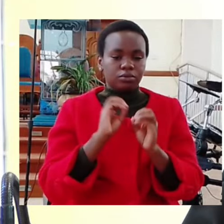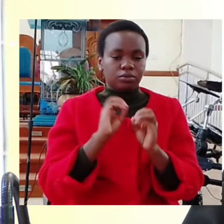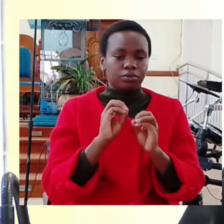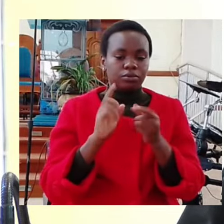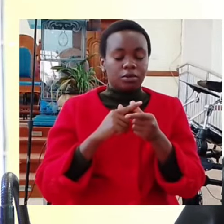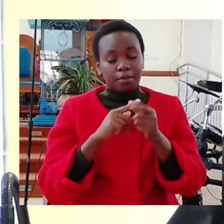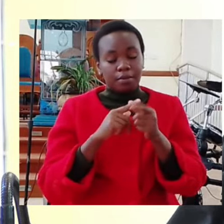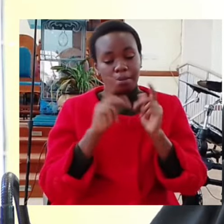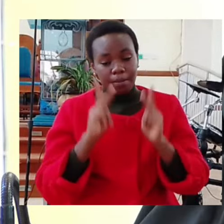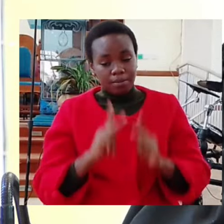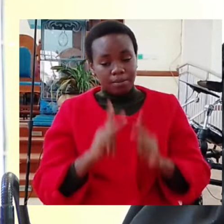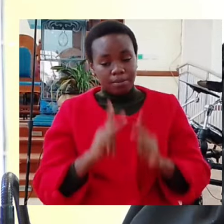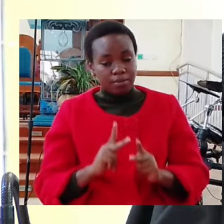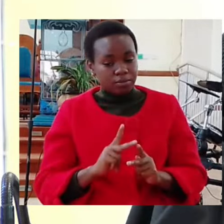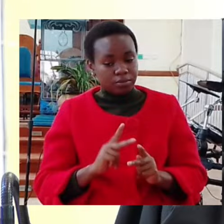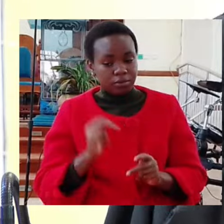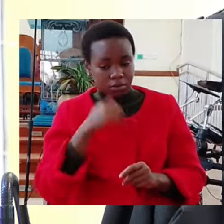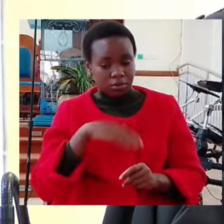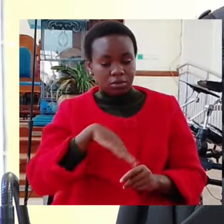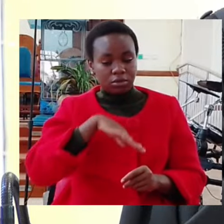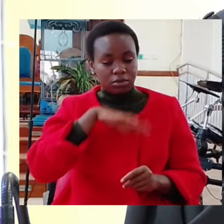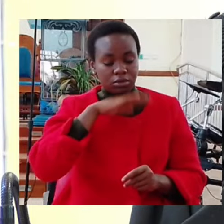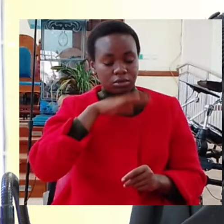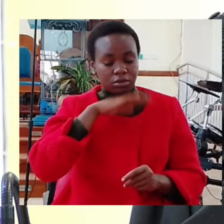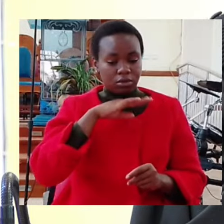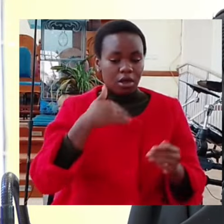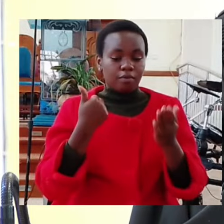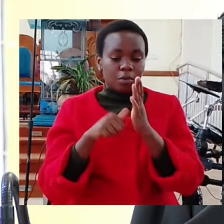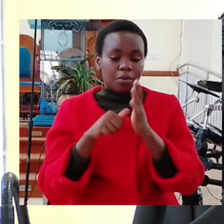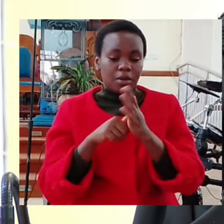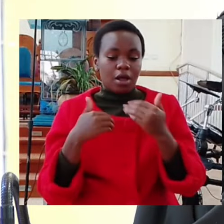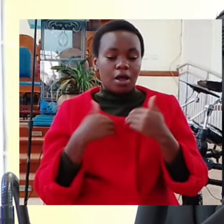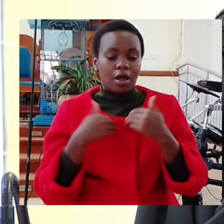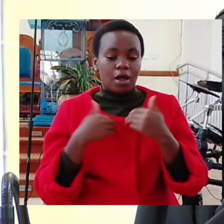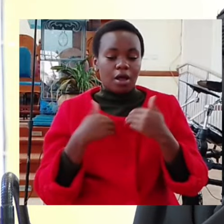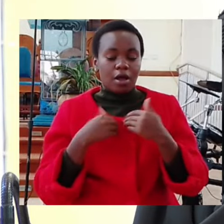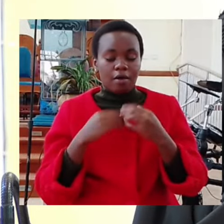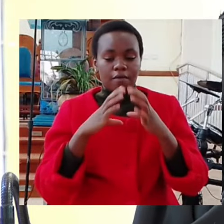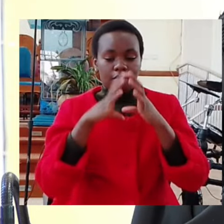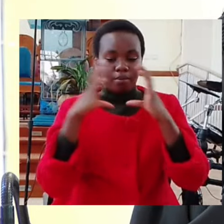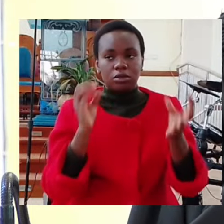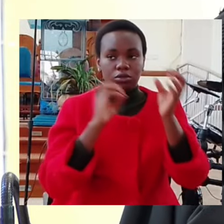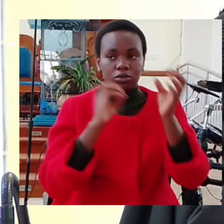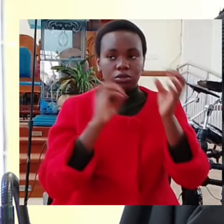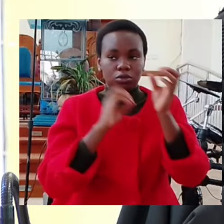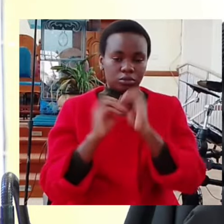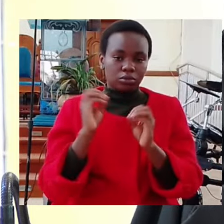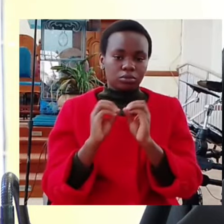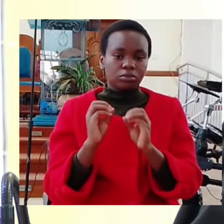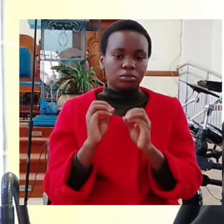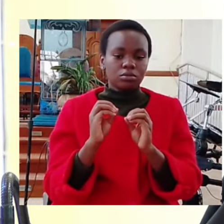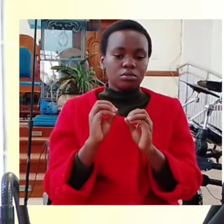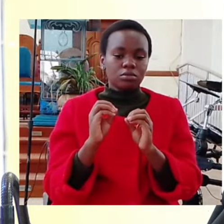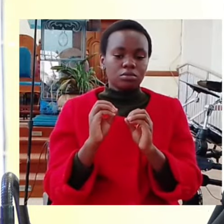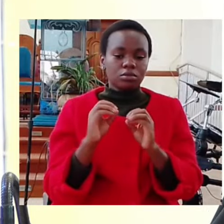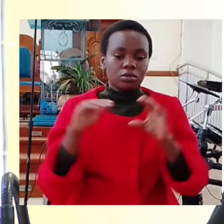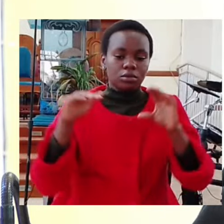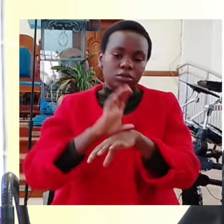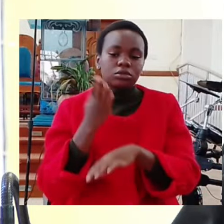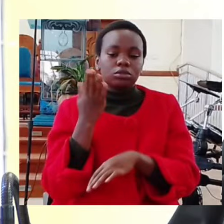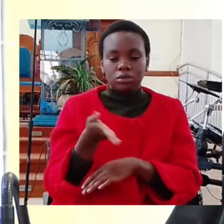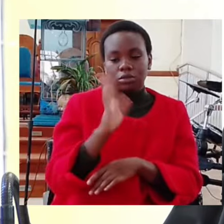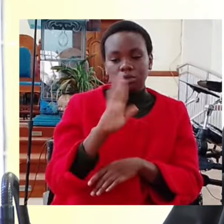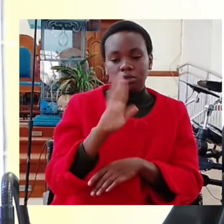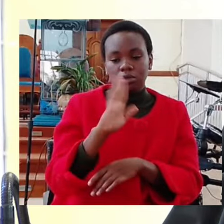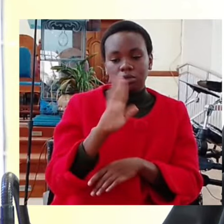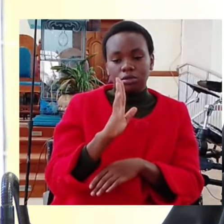iruwa. Kana hederia vena wana kire muno. Tuti umanagireria. In fact, veni ya wakanitha na gai ya turekere